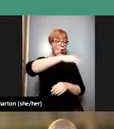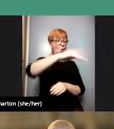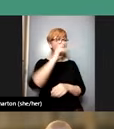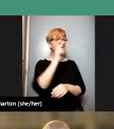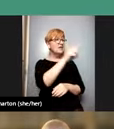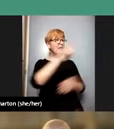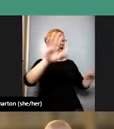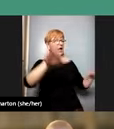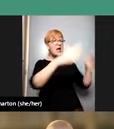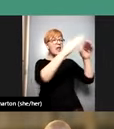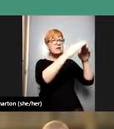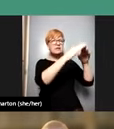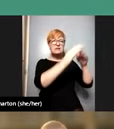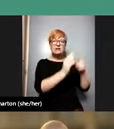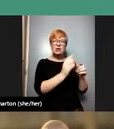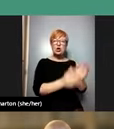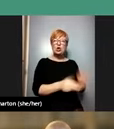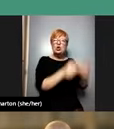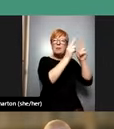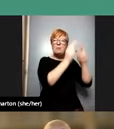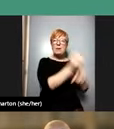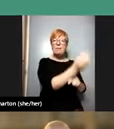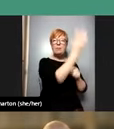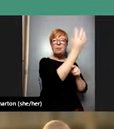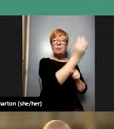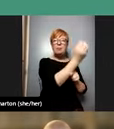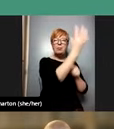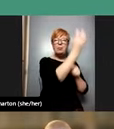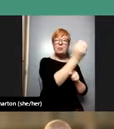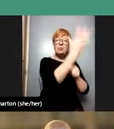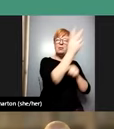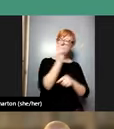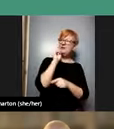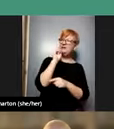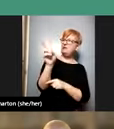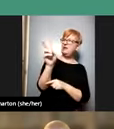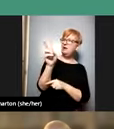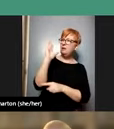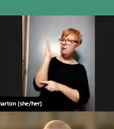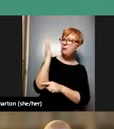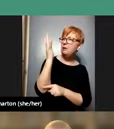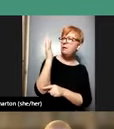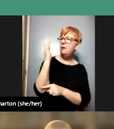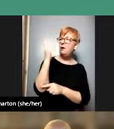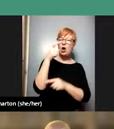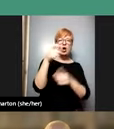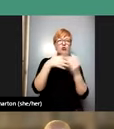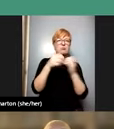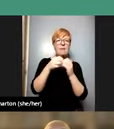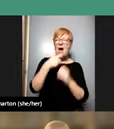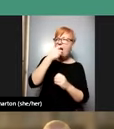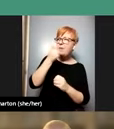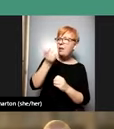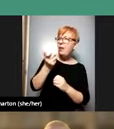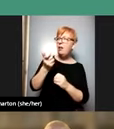pout fog, blink lights, saplings and crab apple trees, marshland and the fisheries,